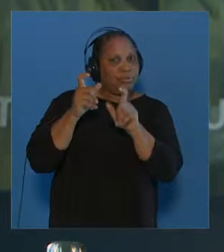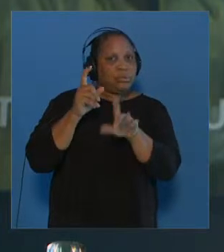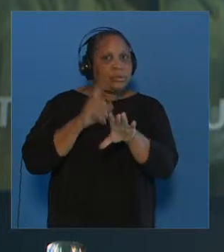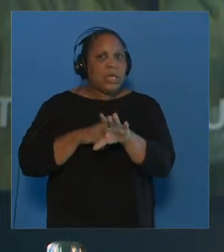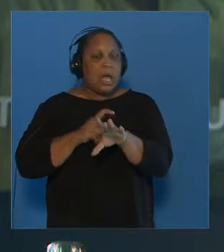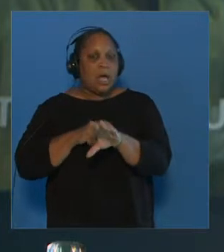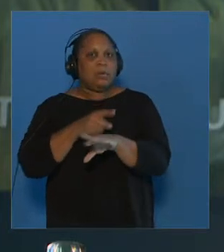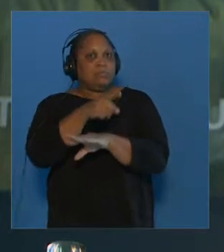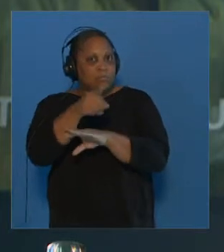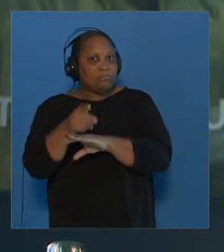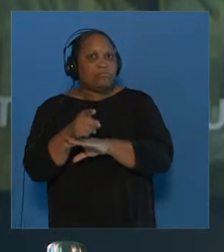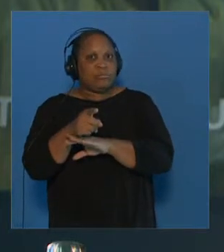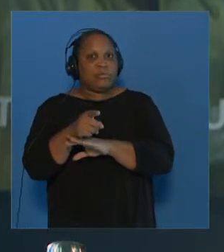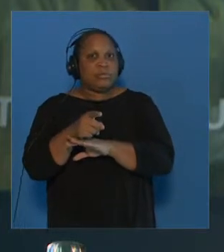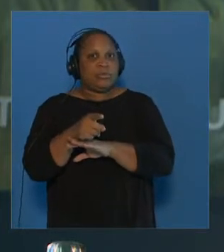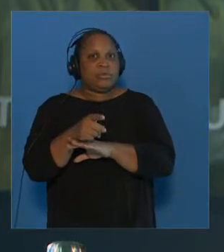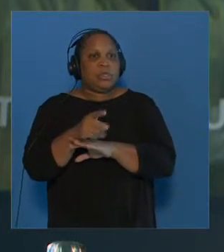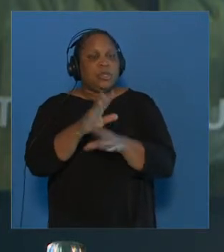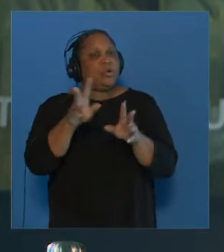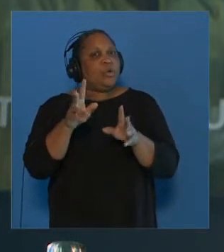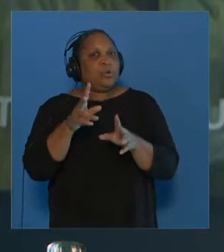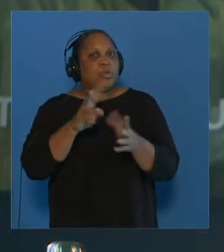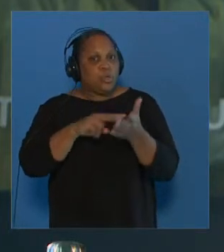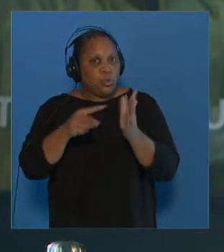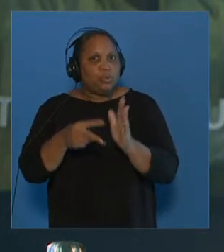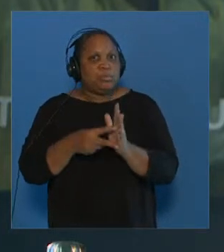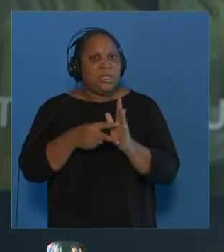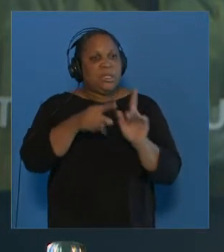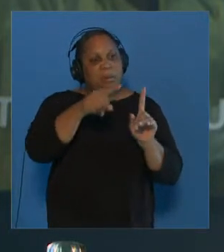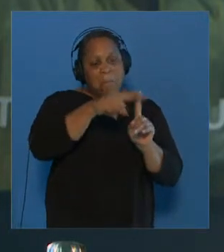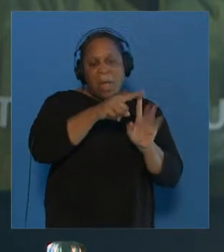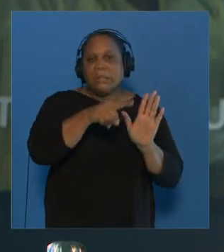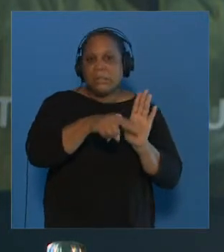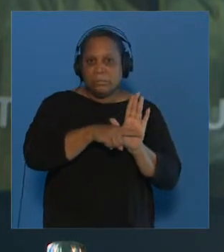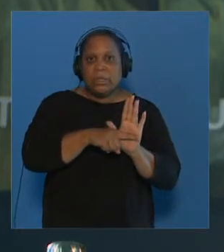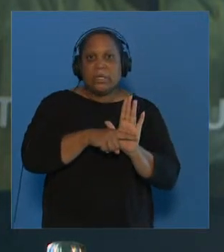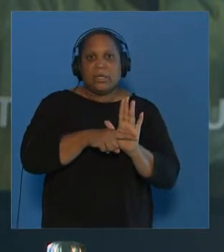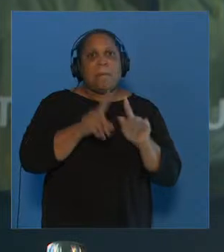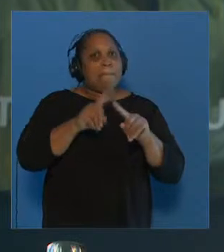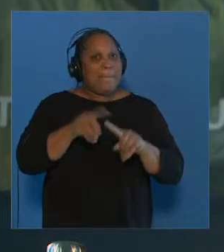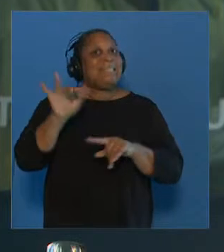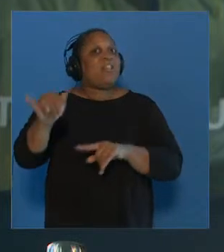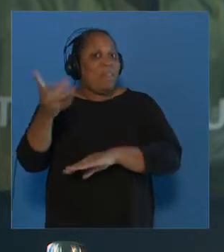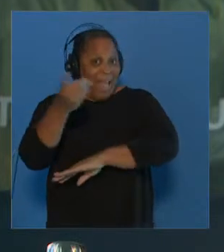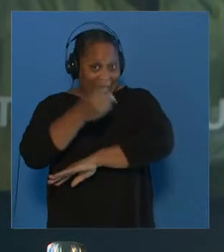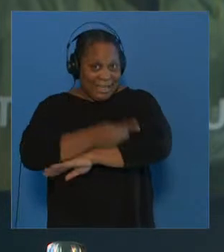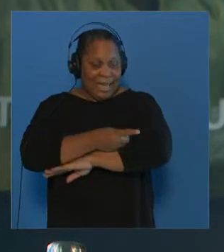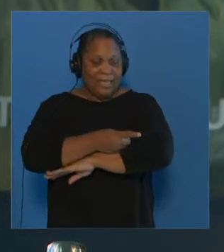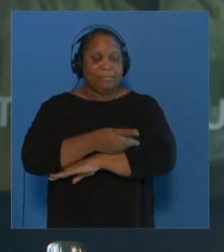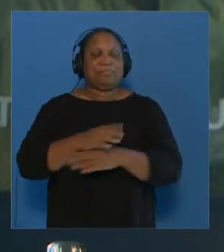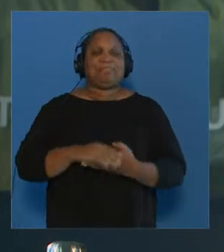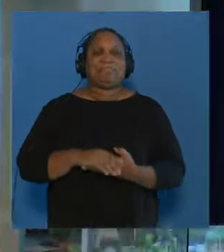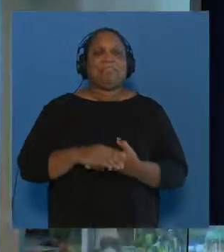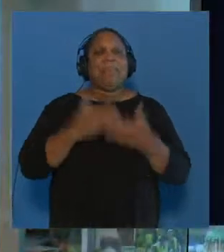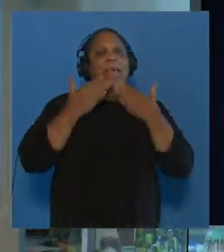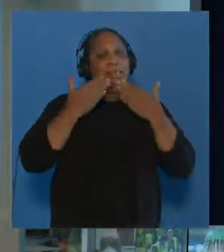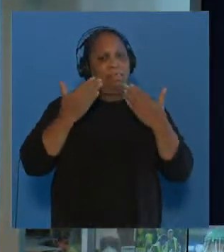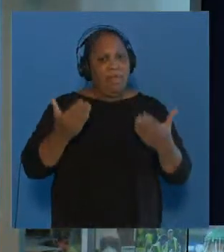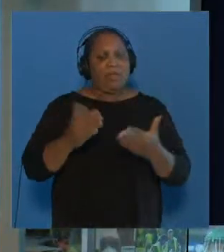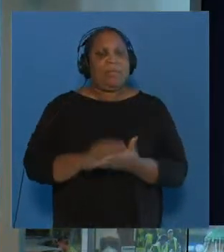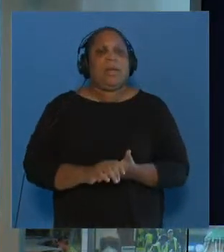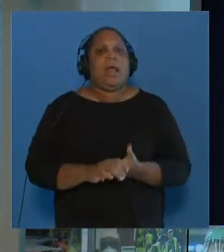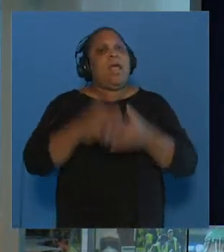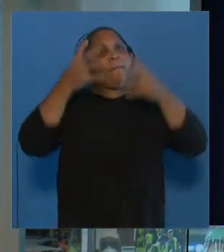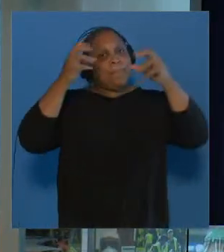what your position is in terms of positive or negative based on that day. Thank you very much.